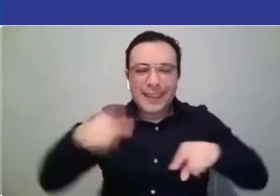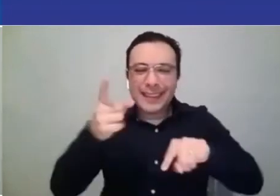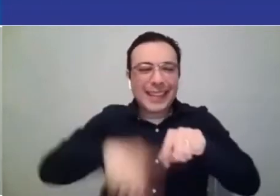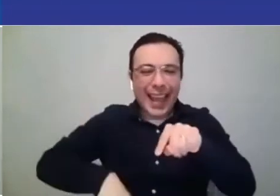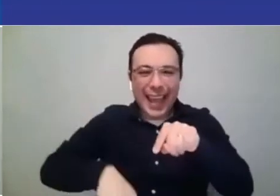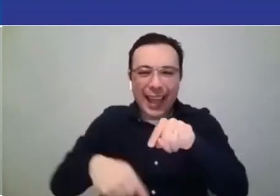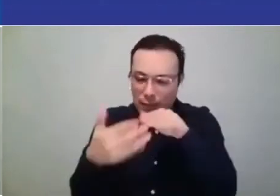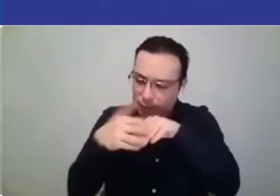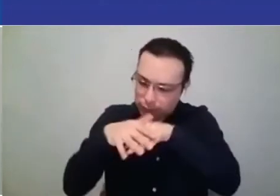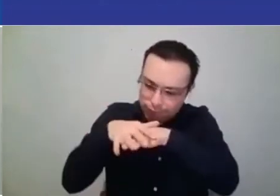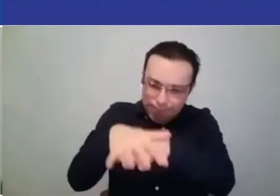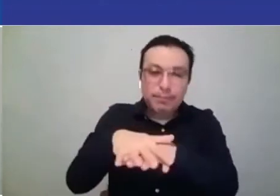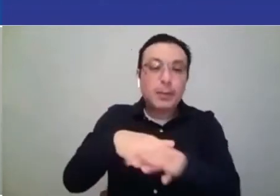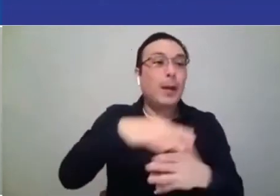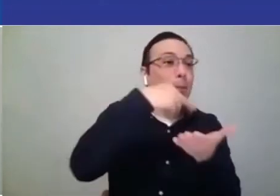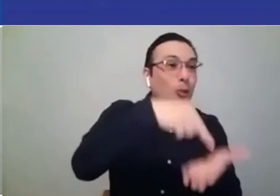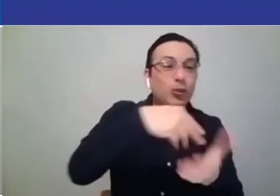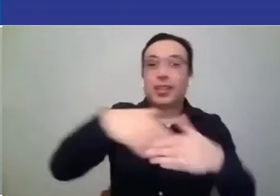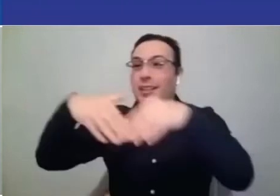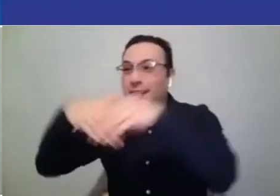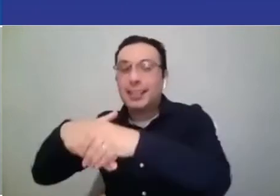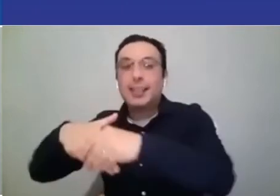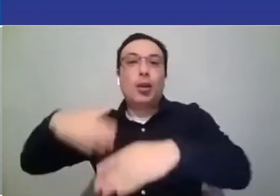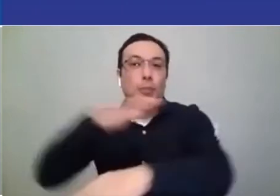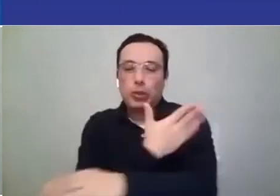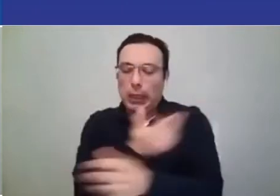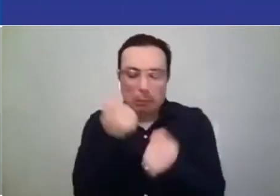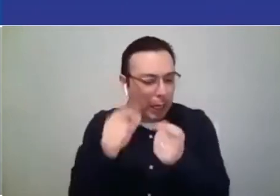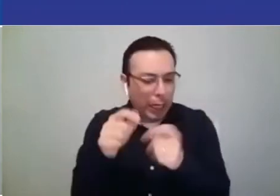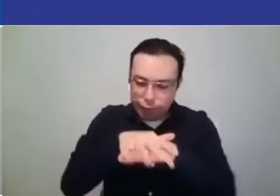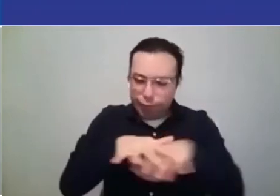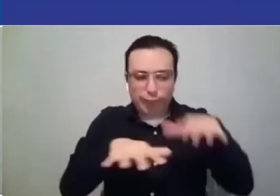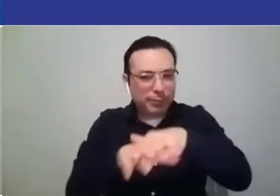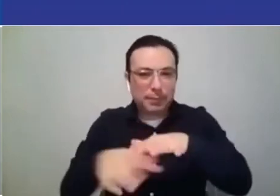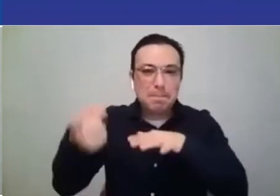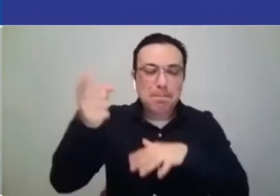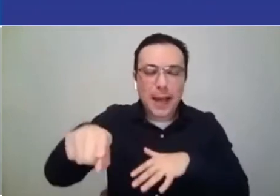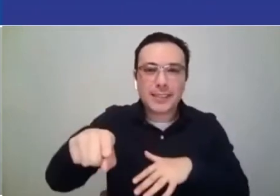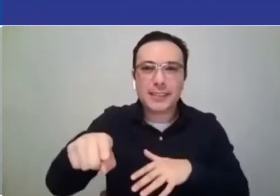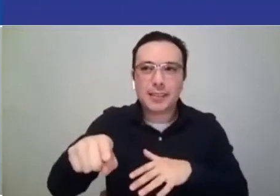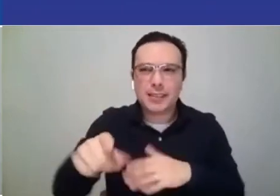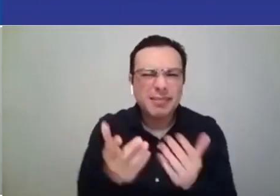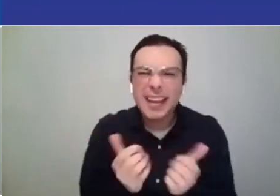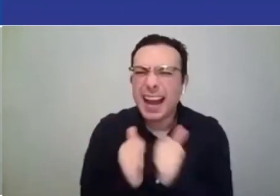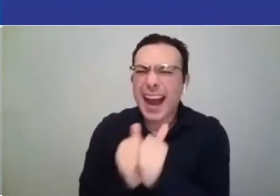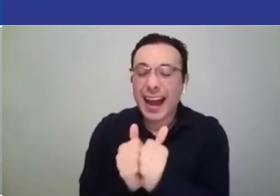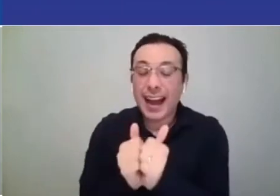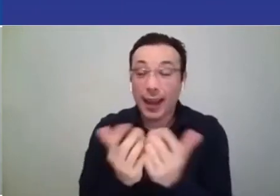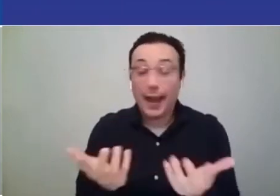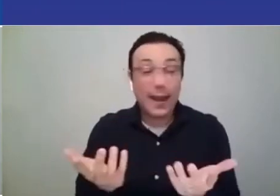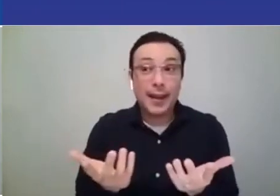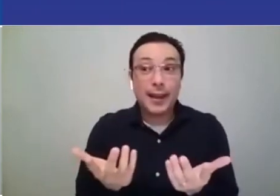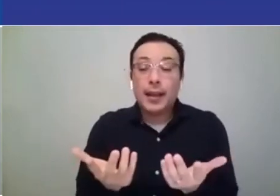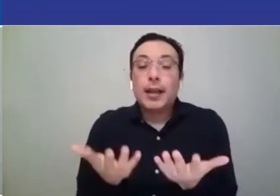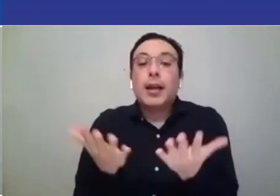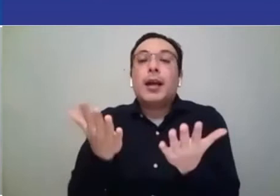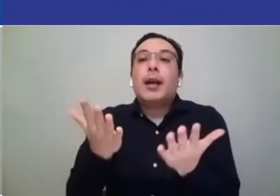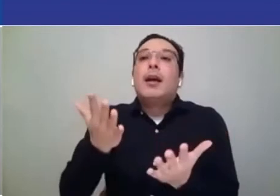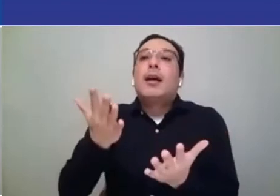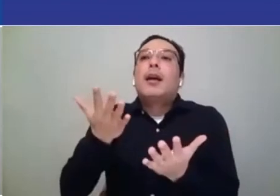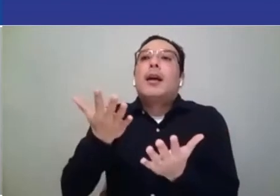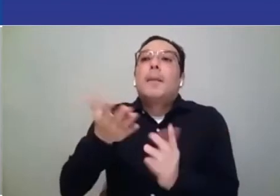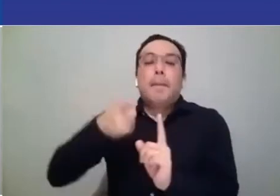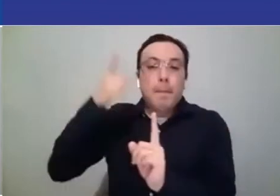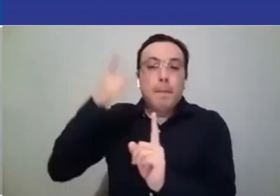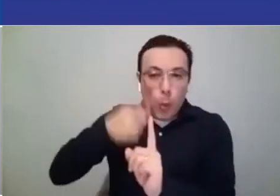of that life happening. You have to dance together. And so it's definitely a celebration of